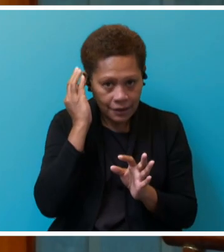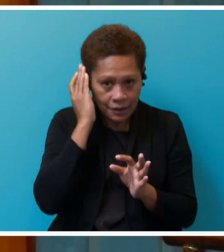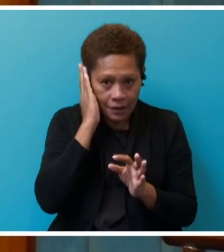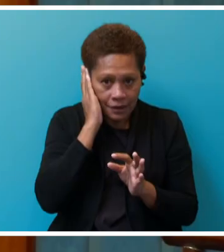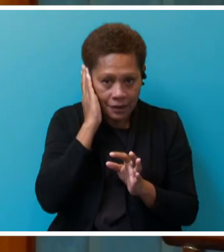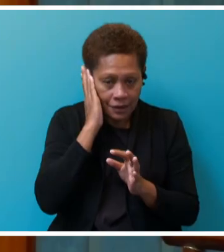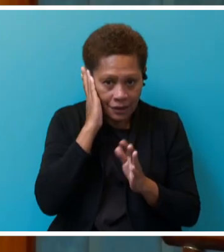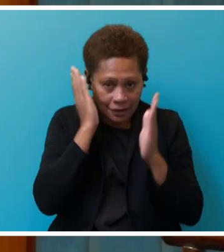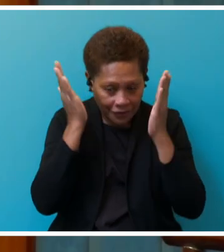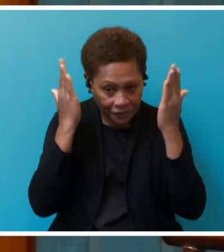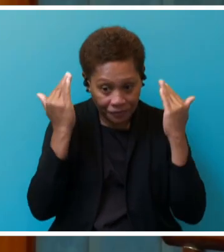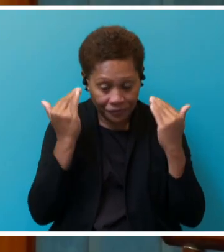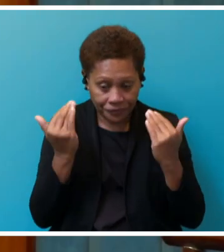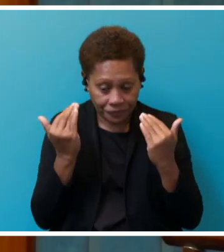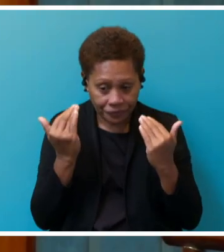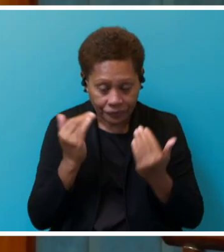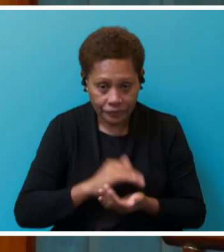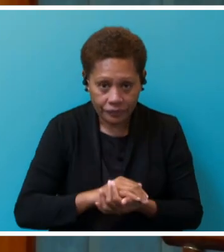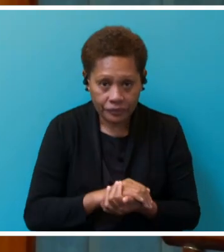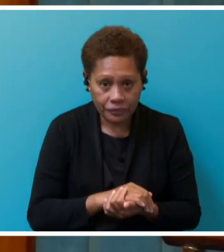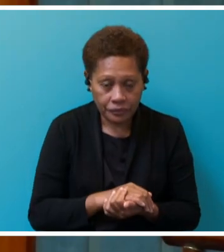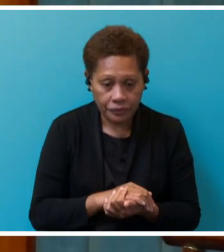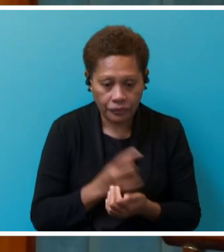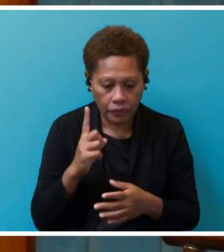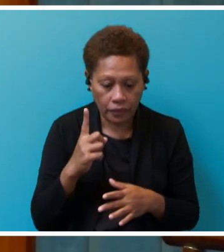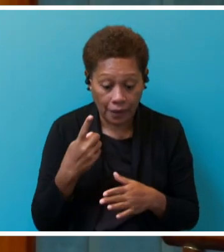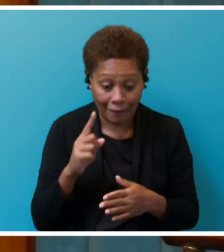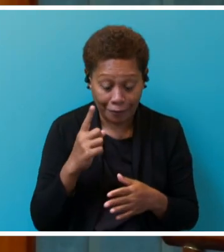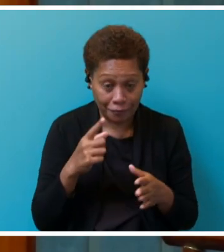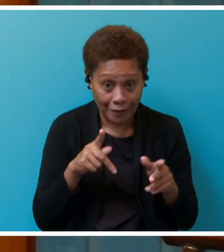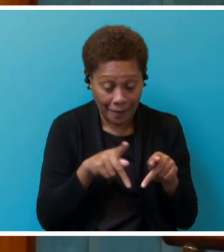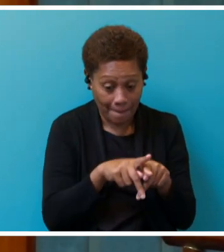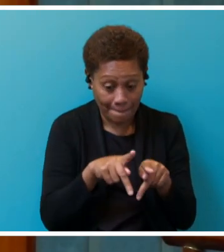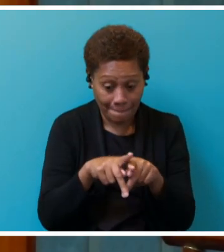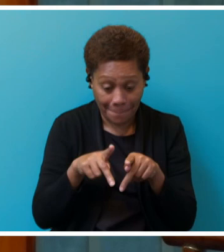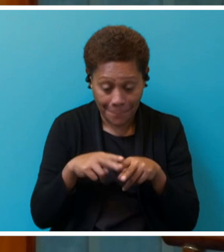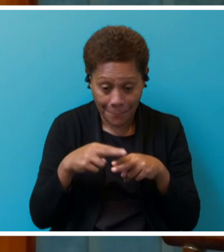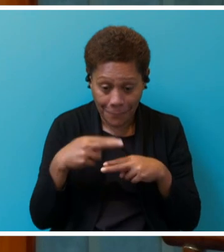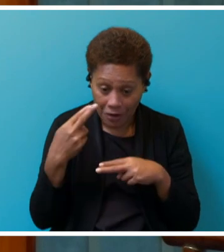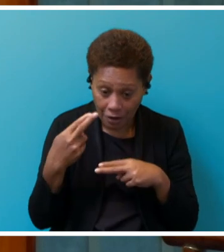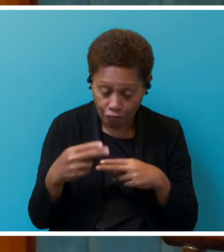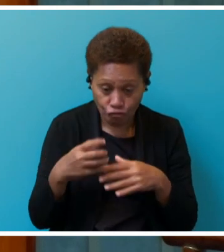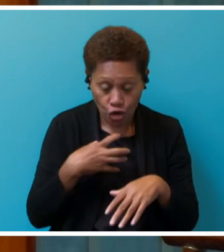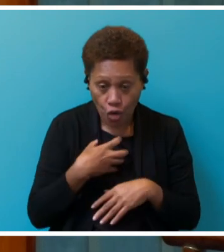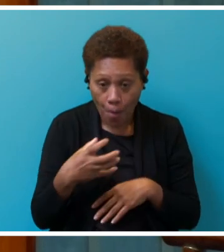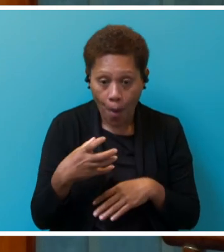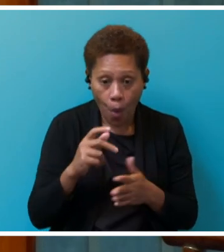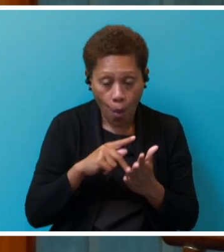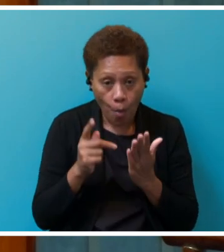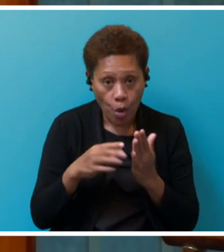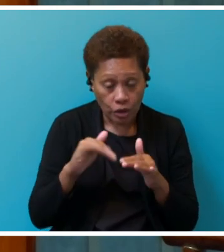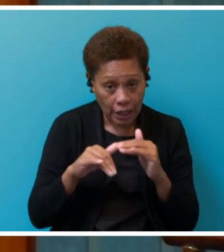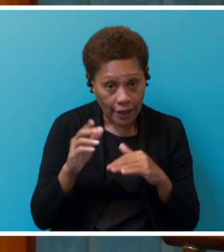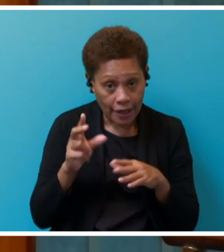Honorable Deputy Speaker, the first pillar of this partnership is the Palm Oil Development Project in Bonolebu, a